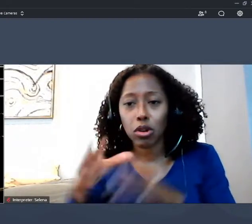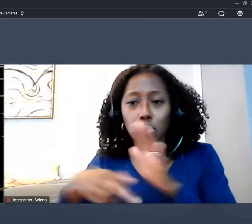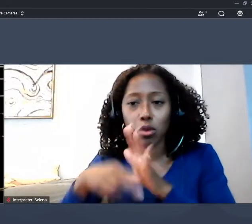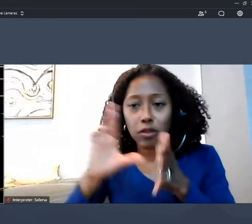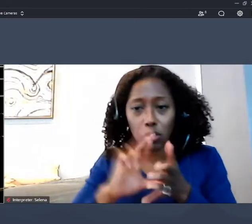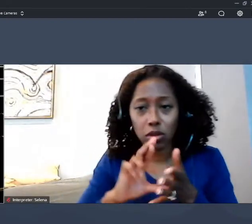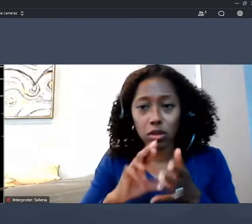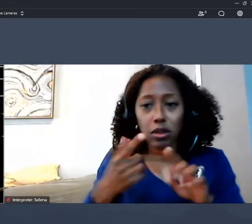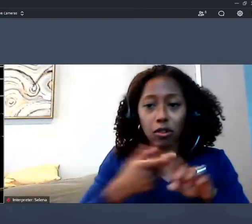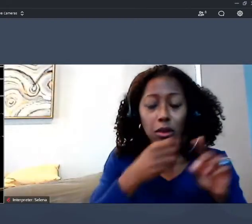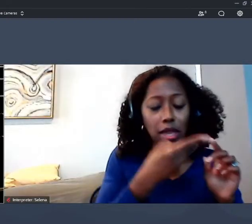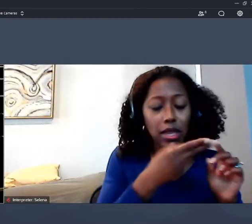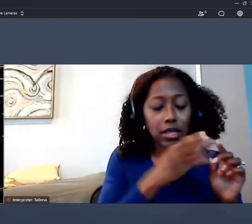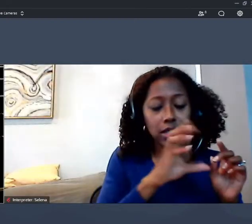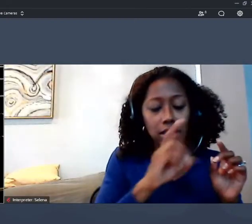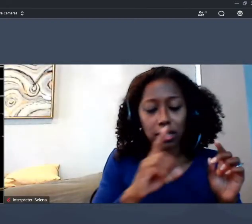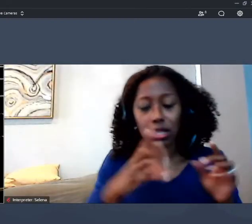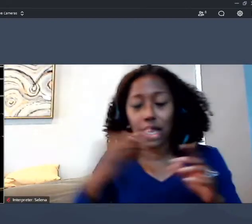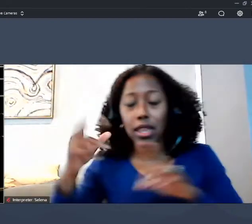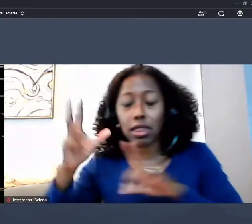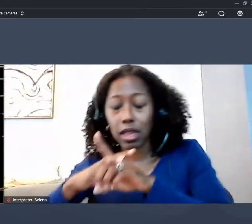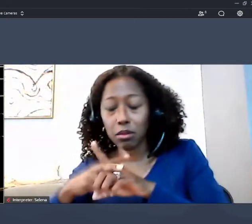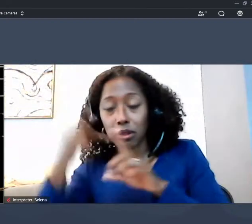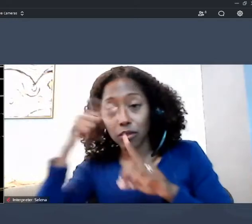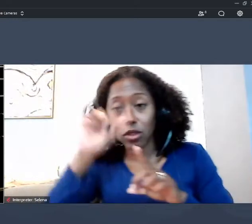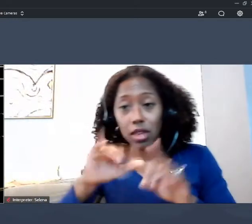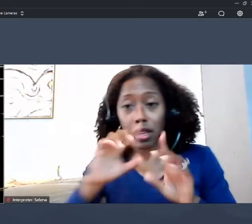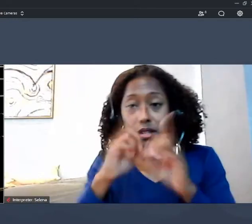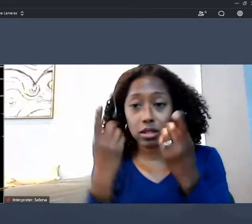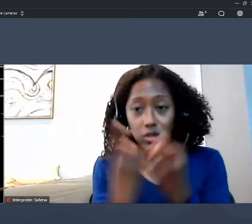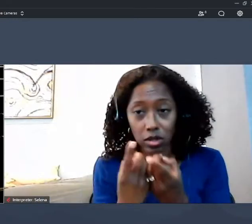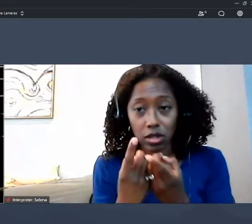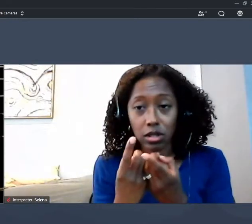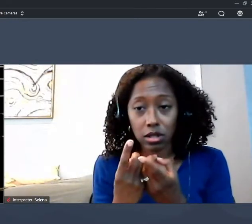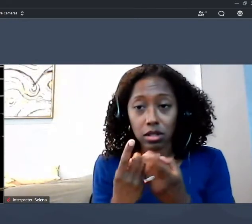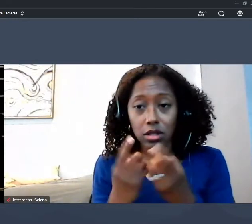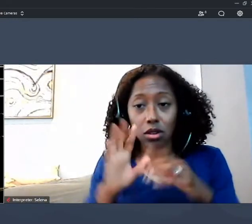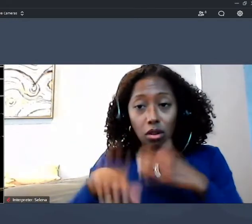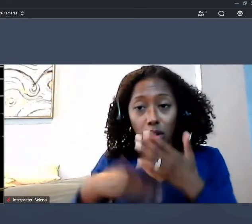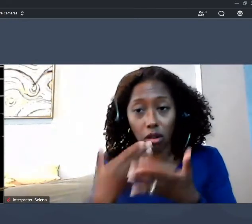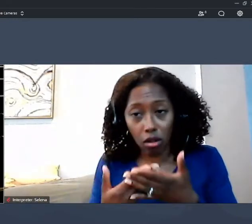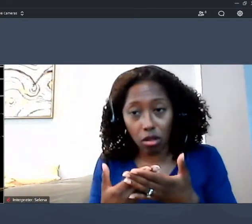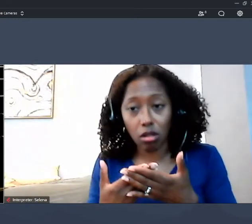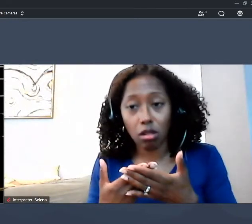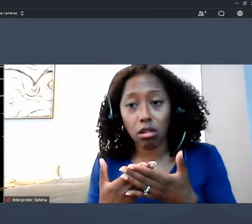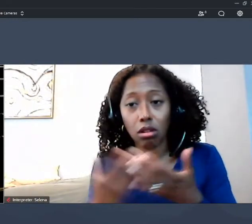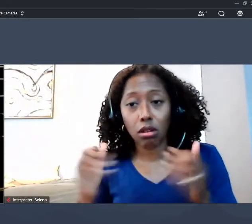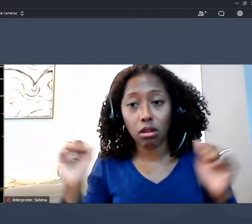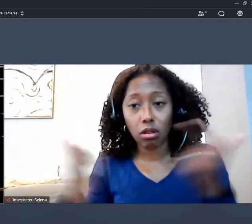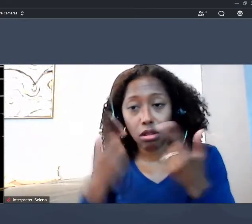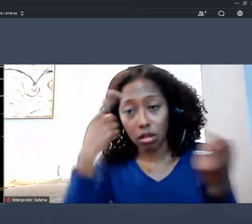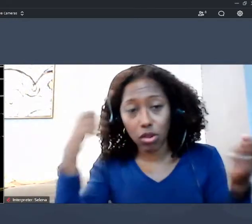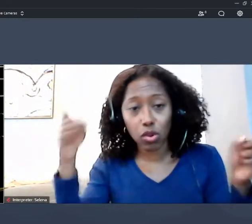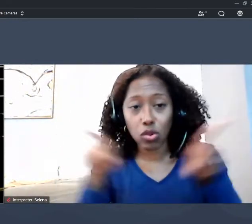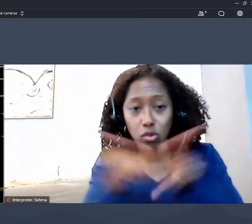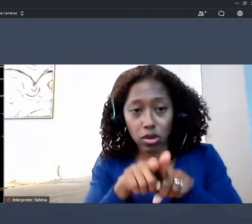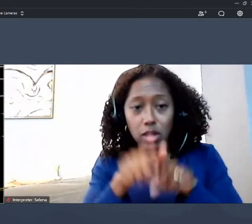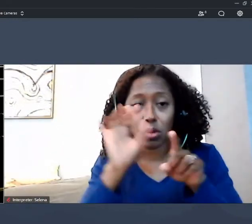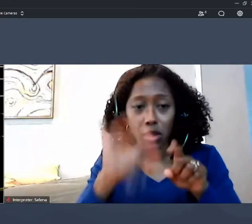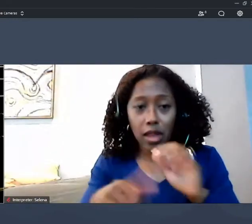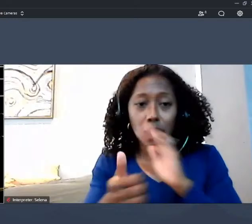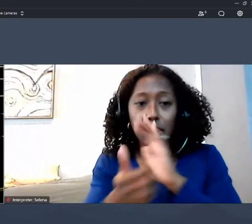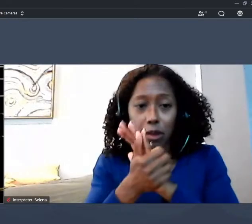between HCD and the applicants for this district. And I believe all parties are in agreement with this compromise.